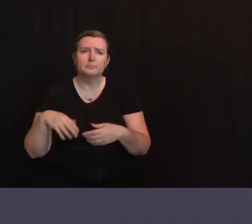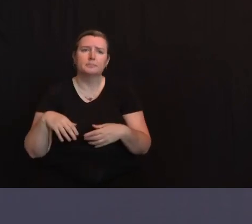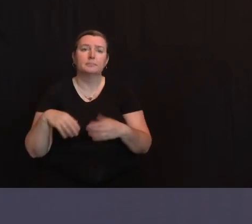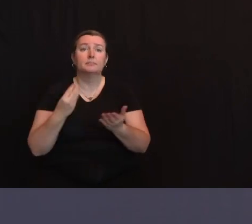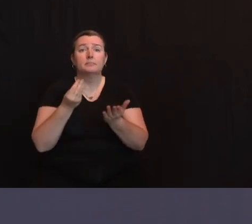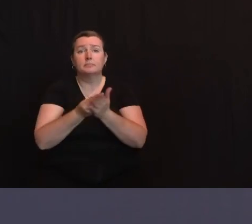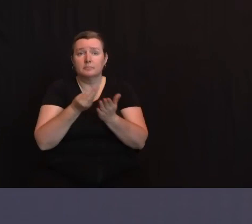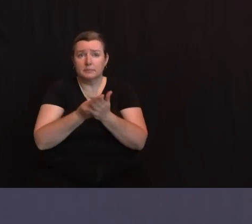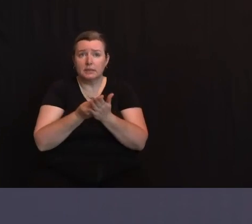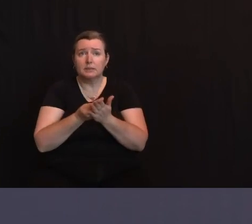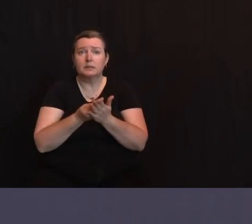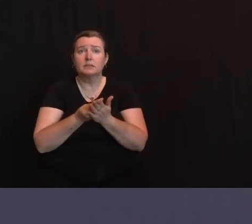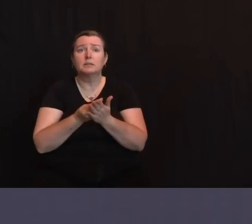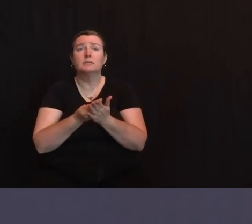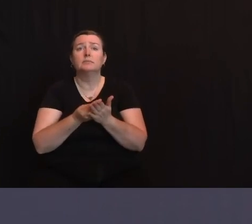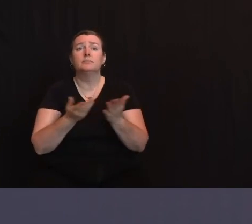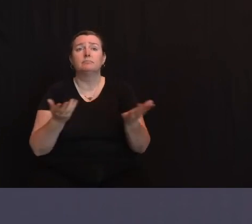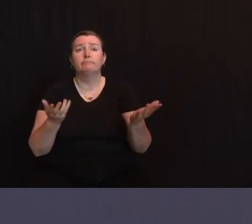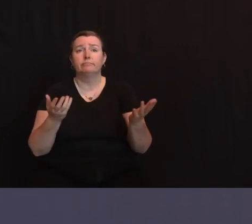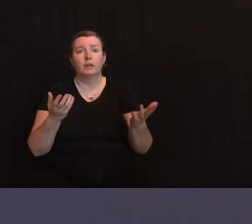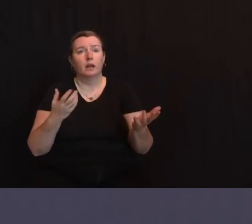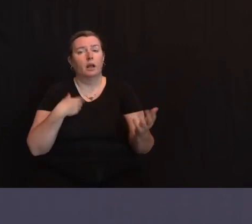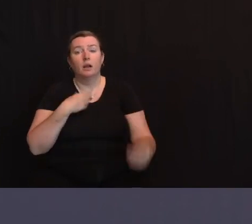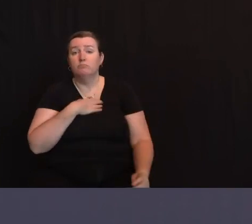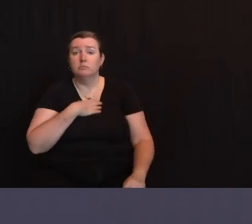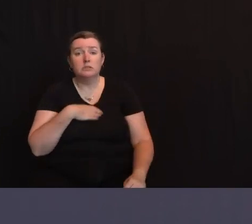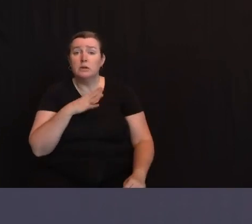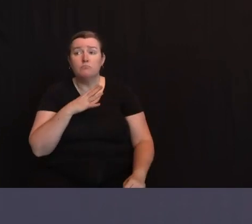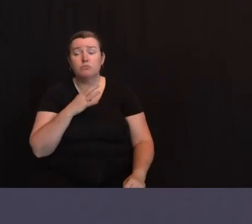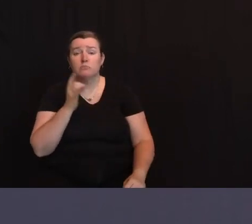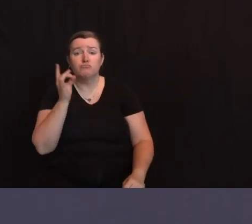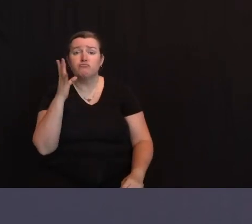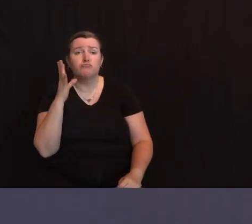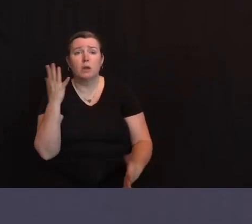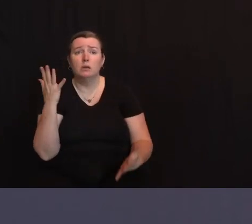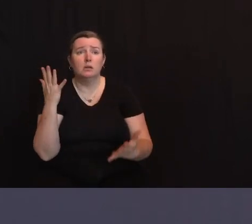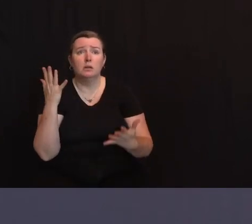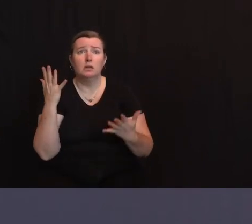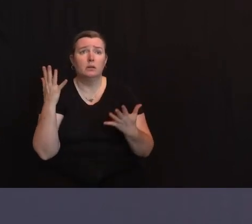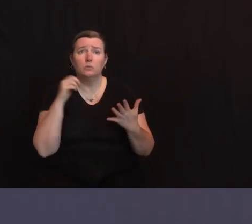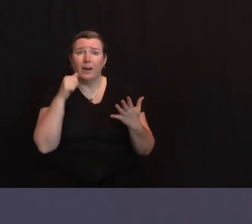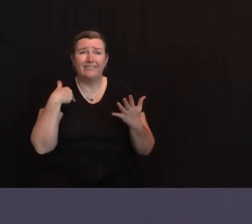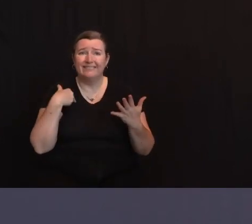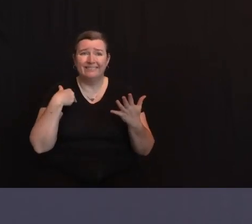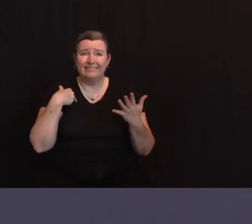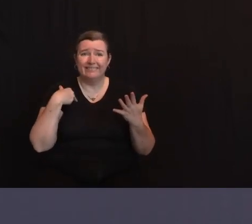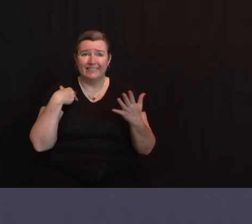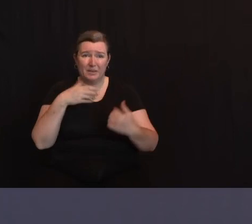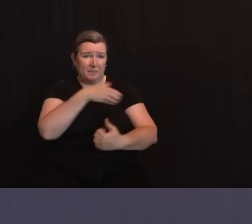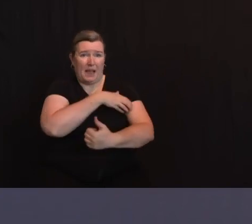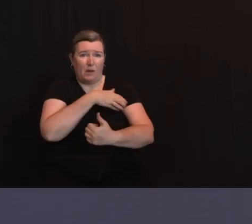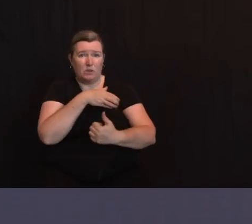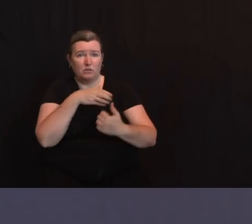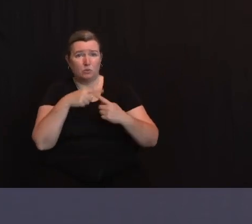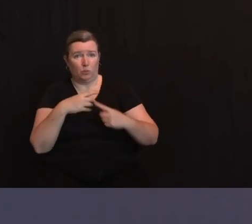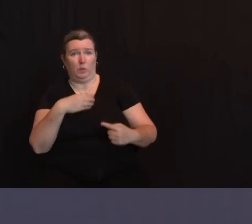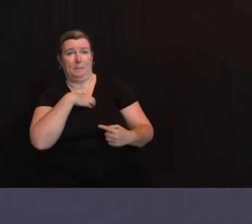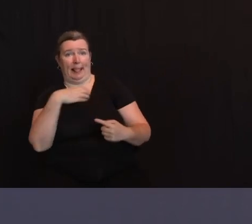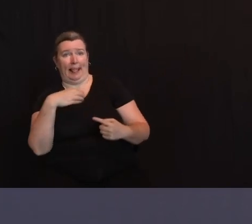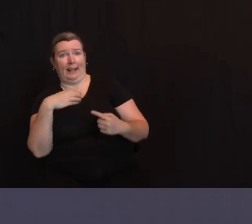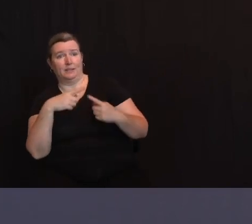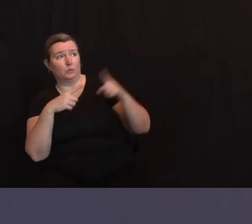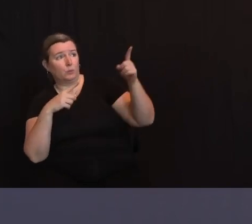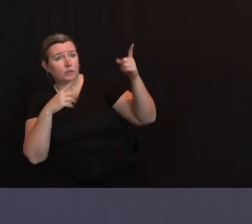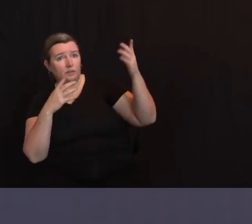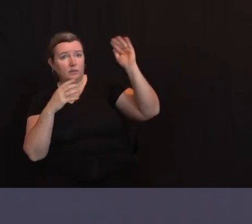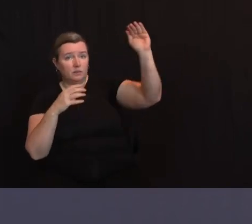are, we can only bear so much leverage. And so we've said right from the get-go, this